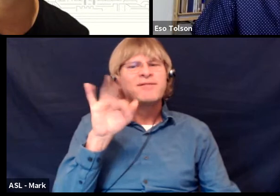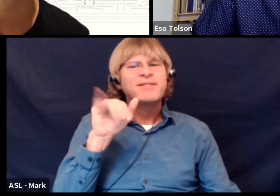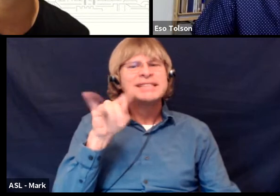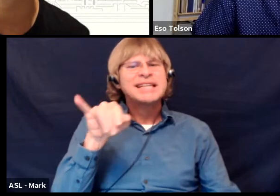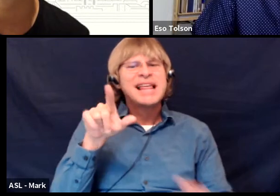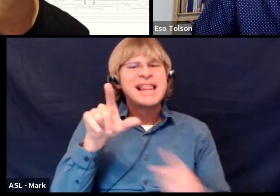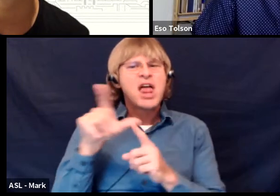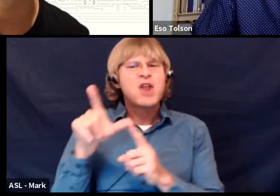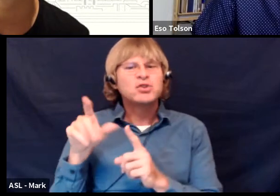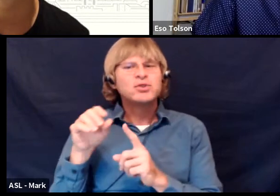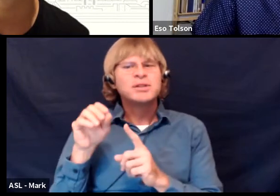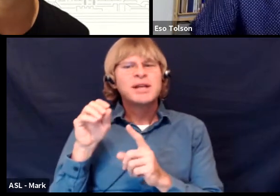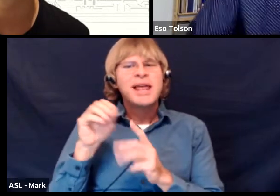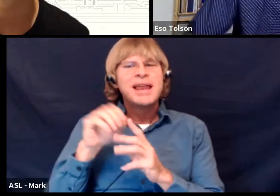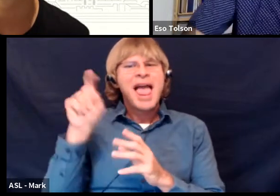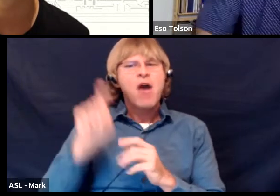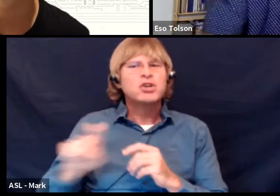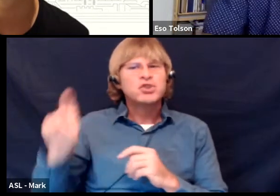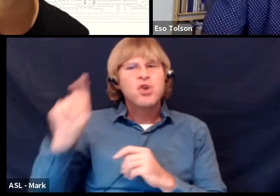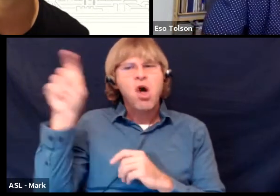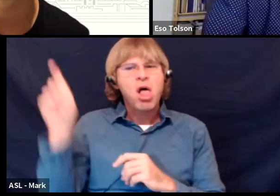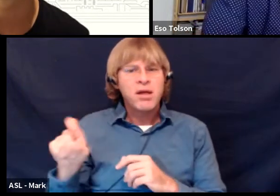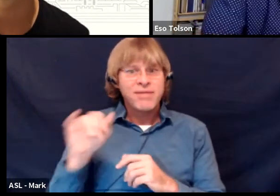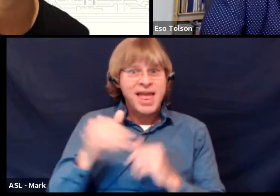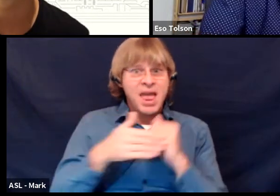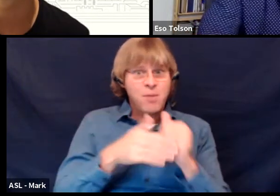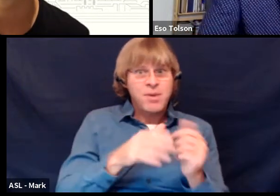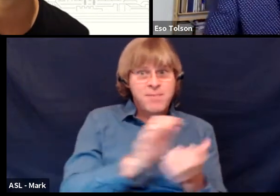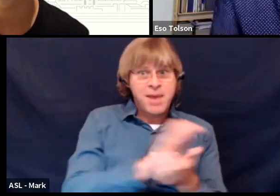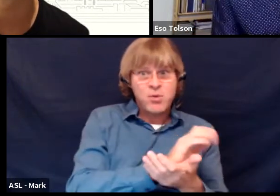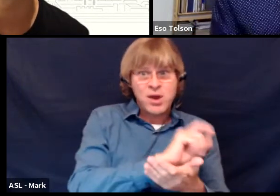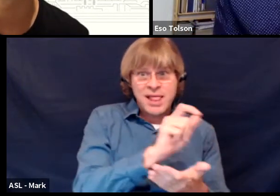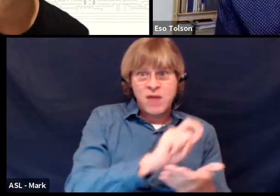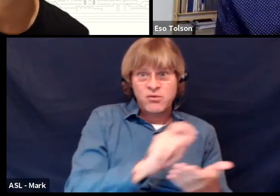in the aerosol? And if so, does it help lettering on paper?